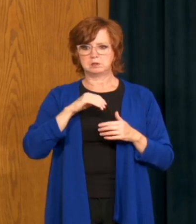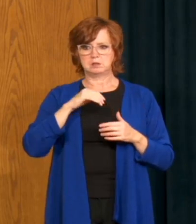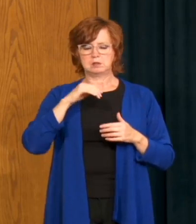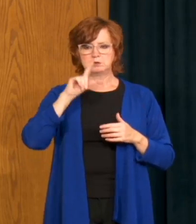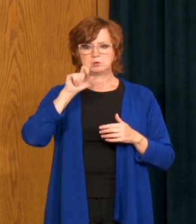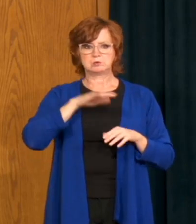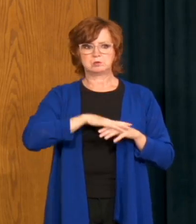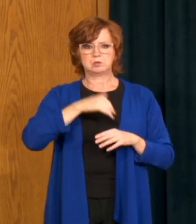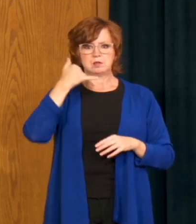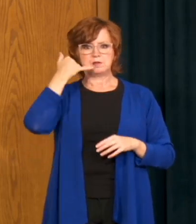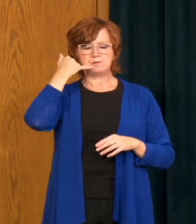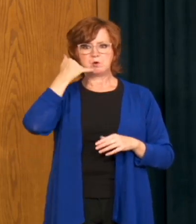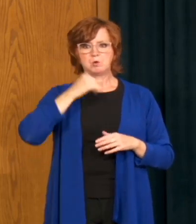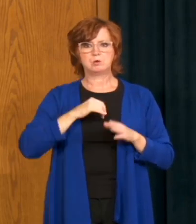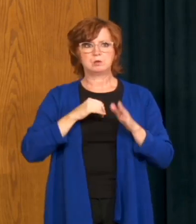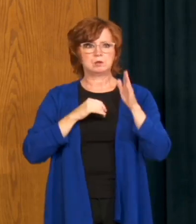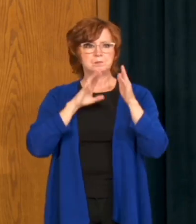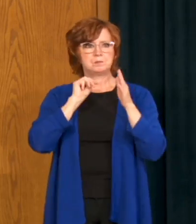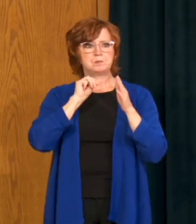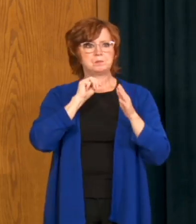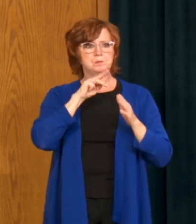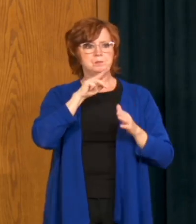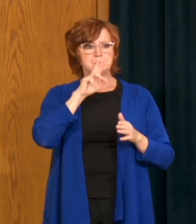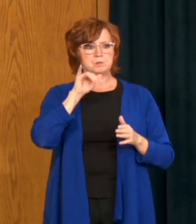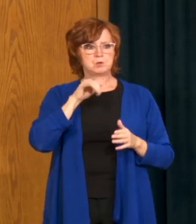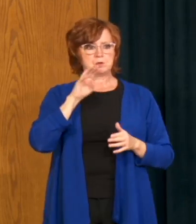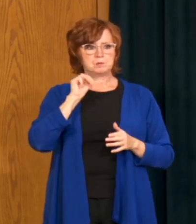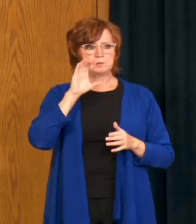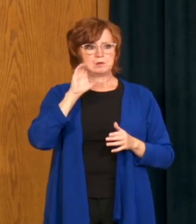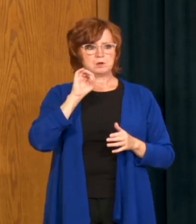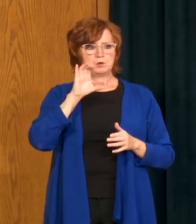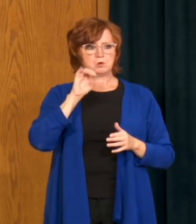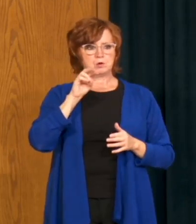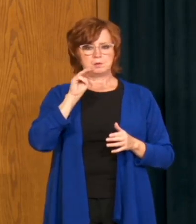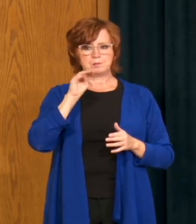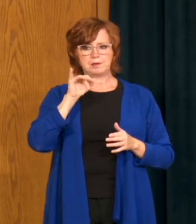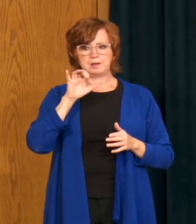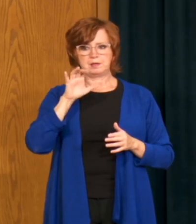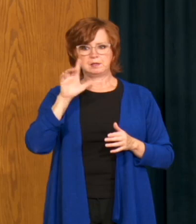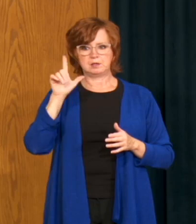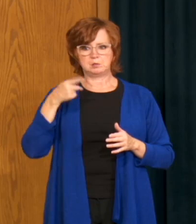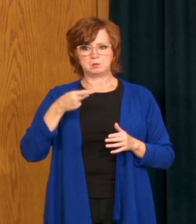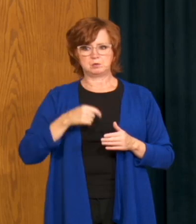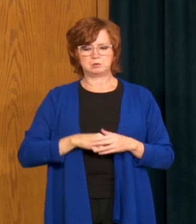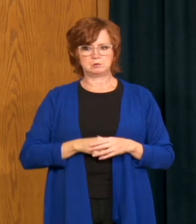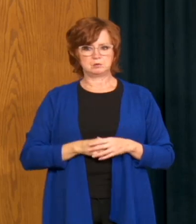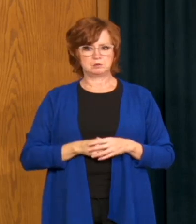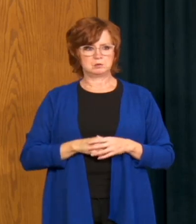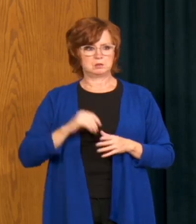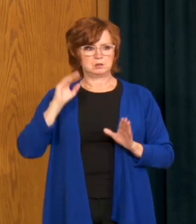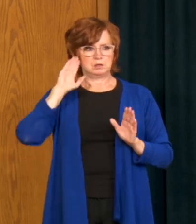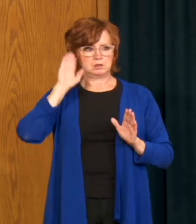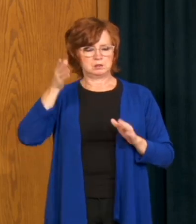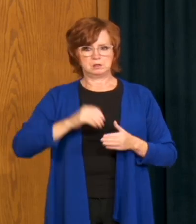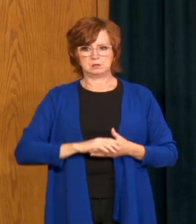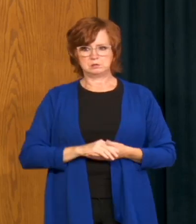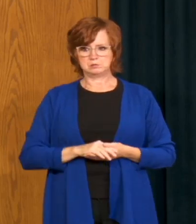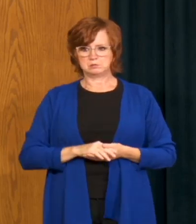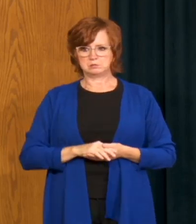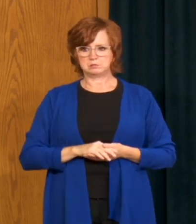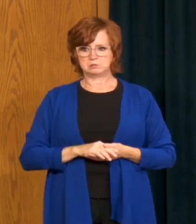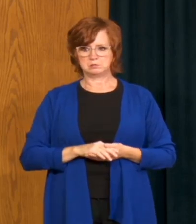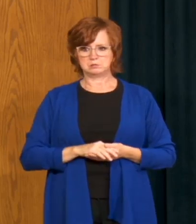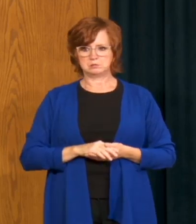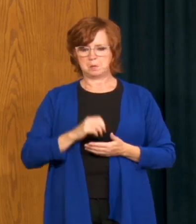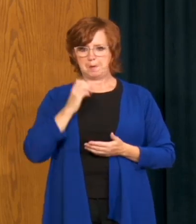phone lines. We have Murray McCormick with Leader Post. Hi, guys. The CFL has just announced that